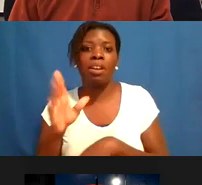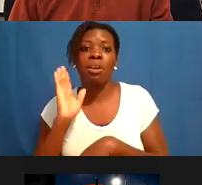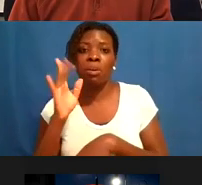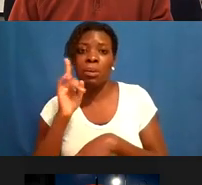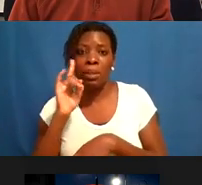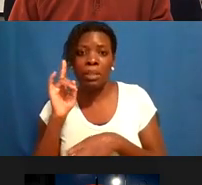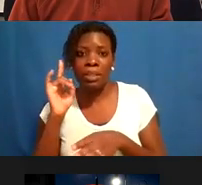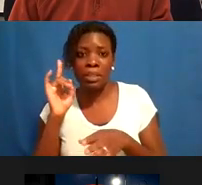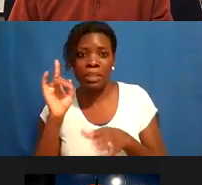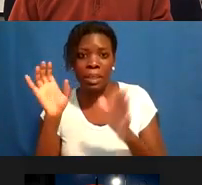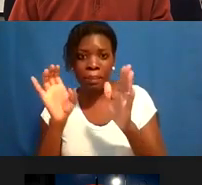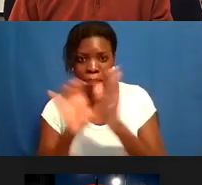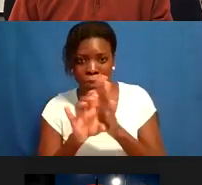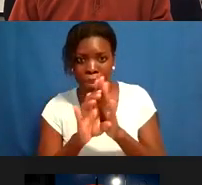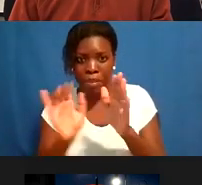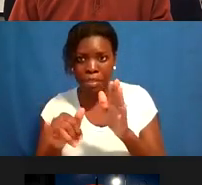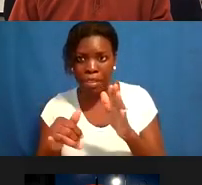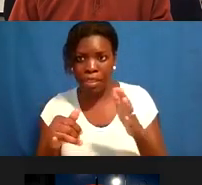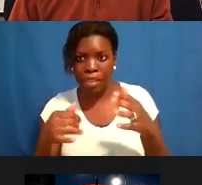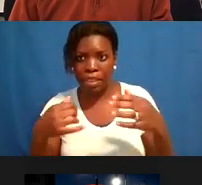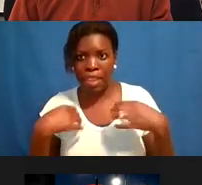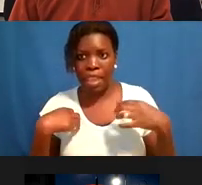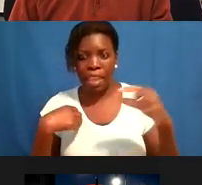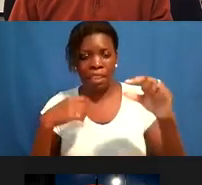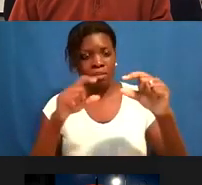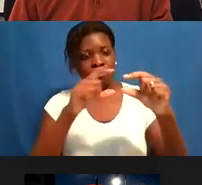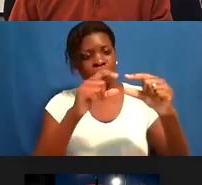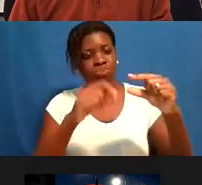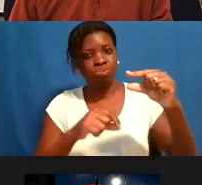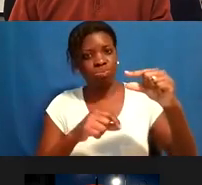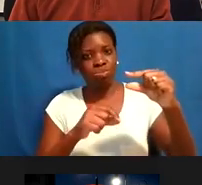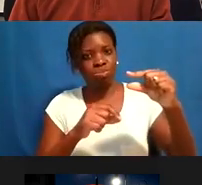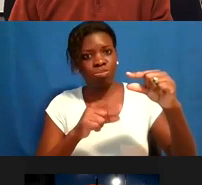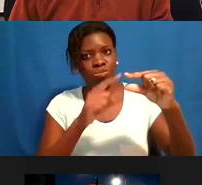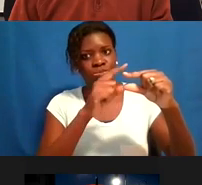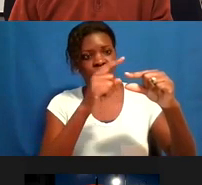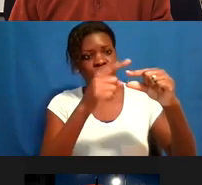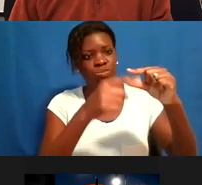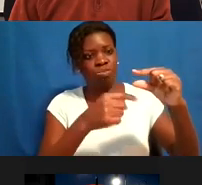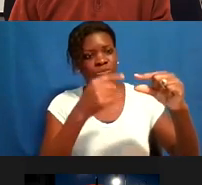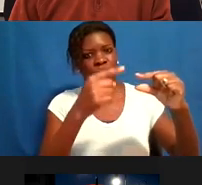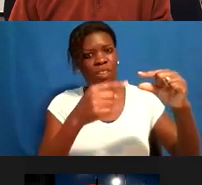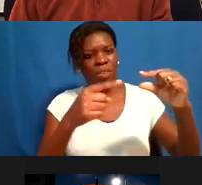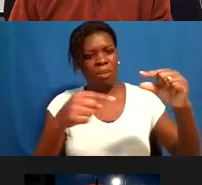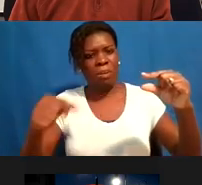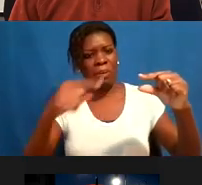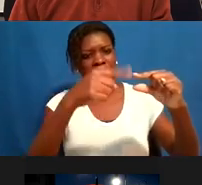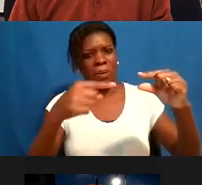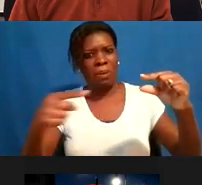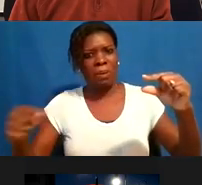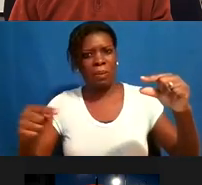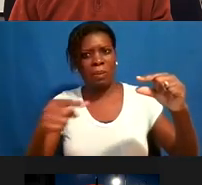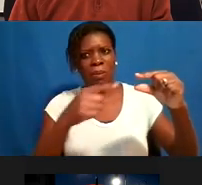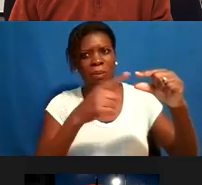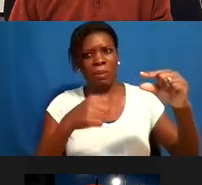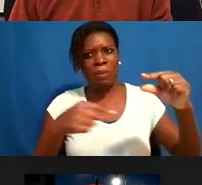so what they have, the bacterium is the oval, and what they have are all these rope-like projections that